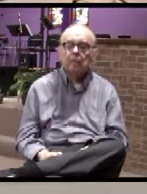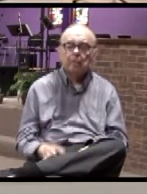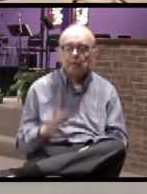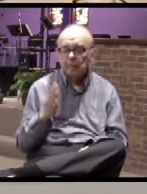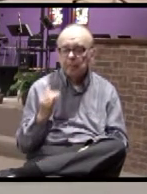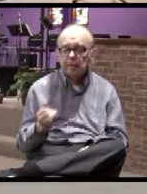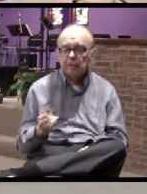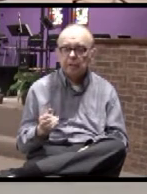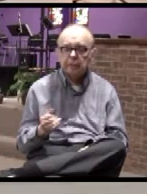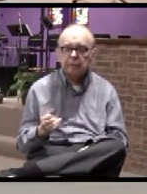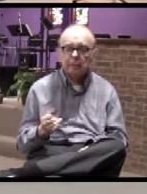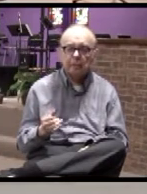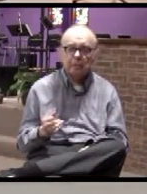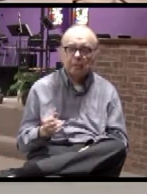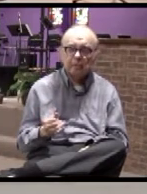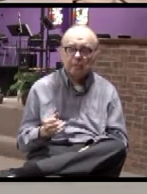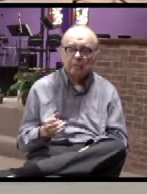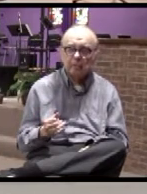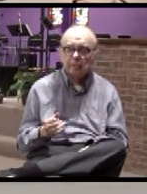Because